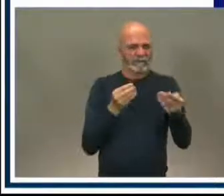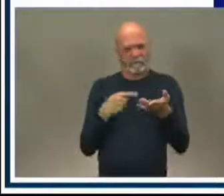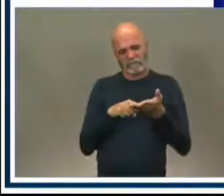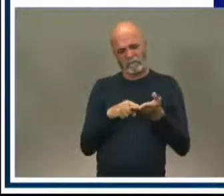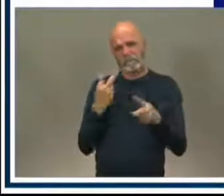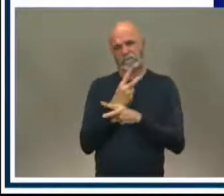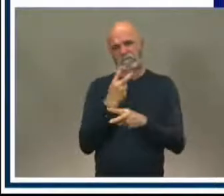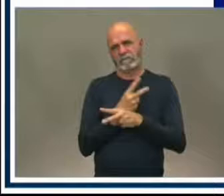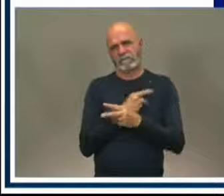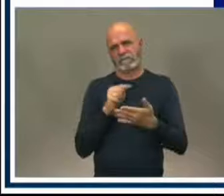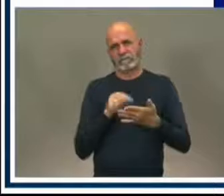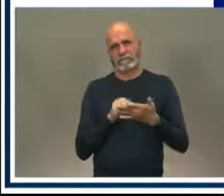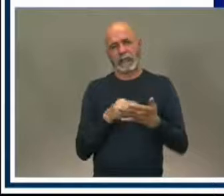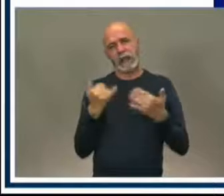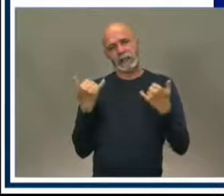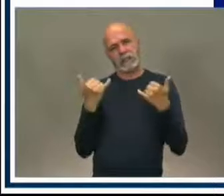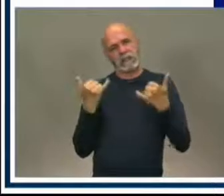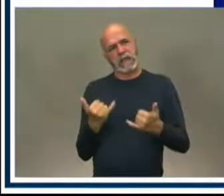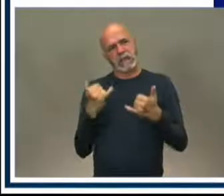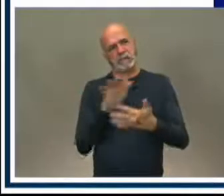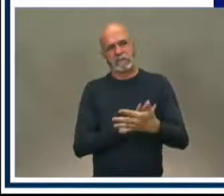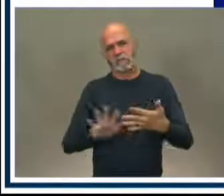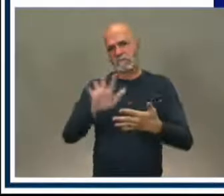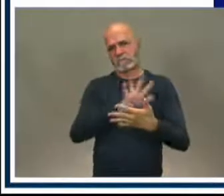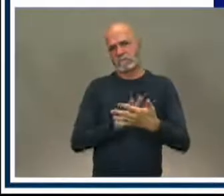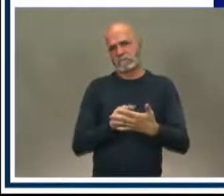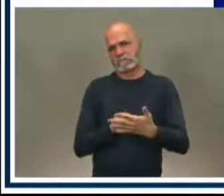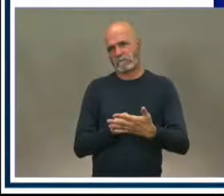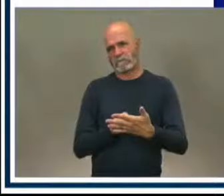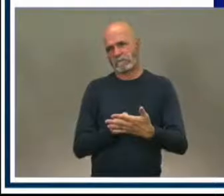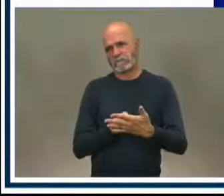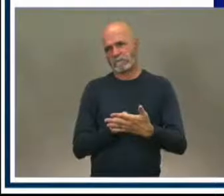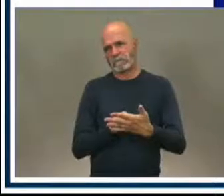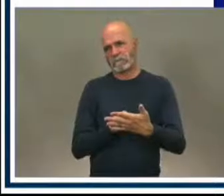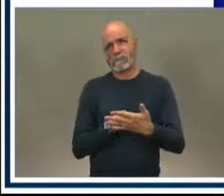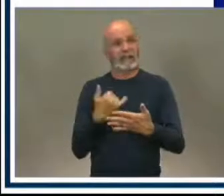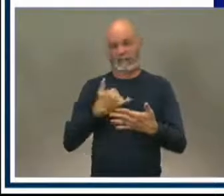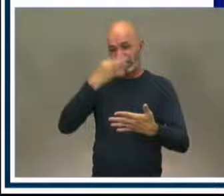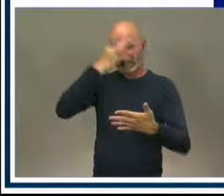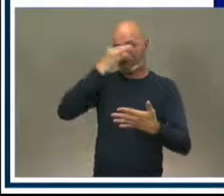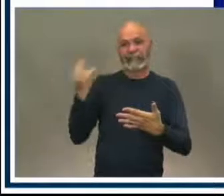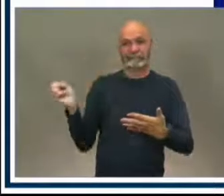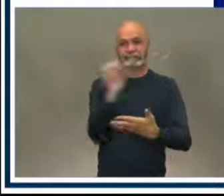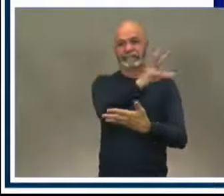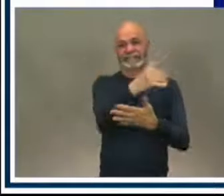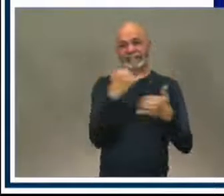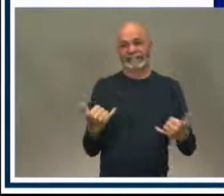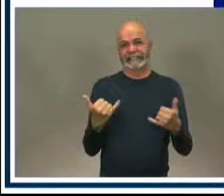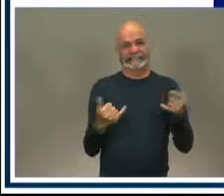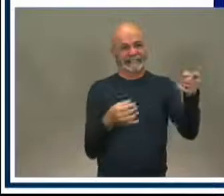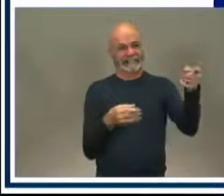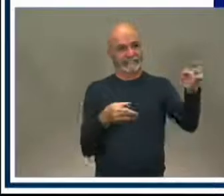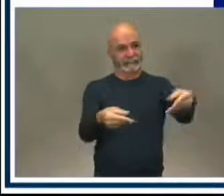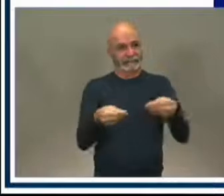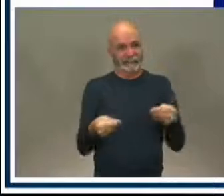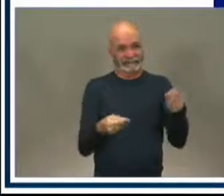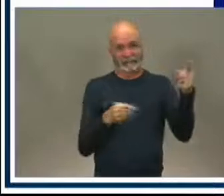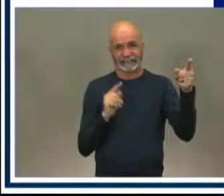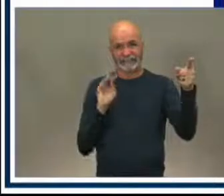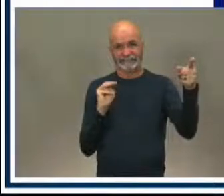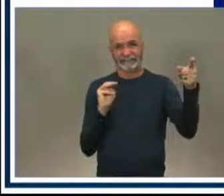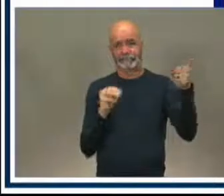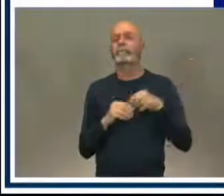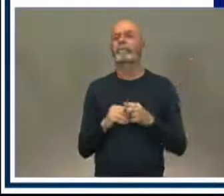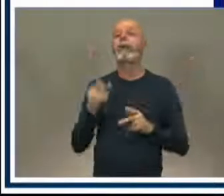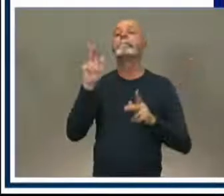So now the number right now, and this will be in the release, I think, is of the reported, of those that have reported